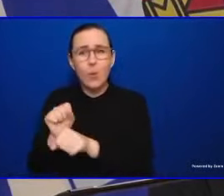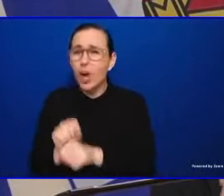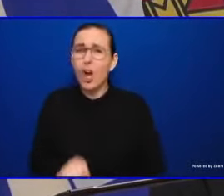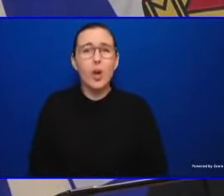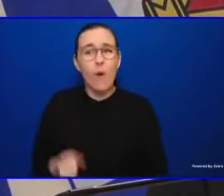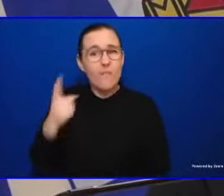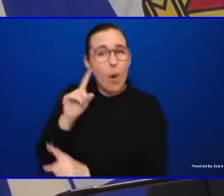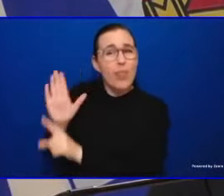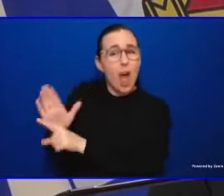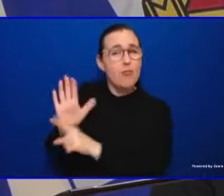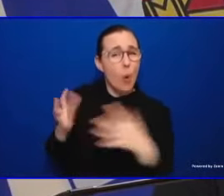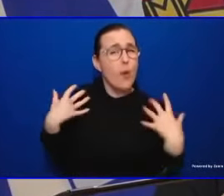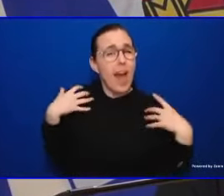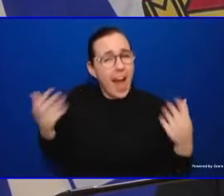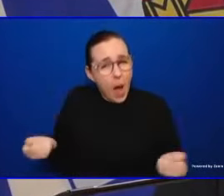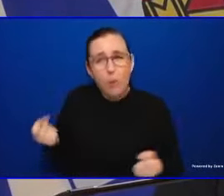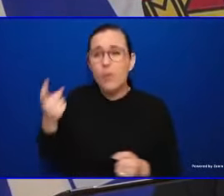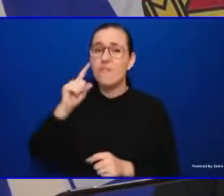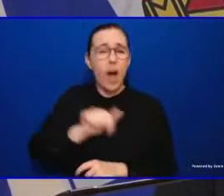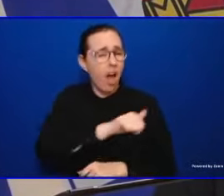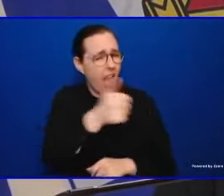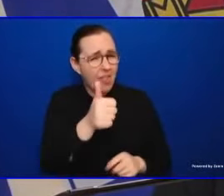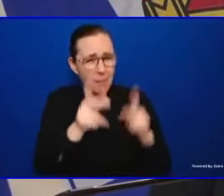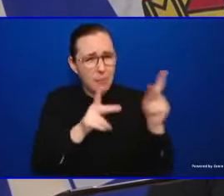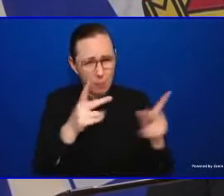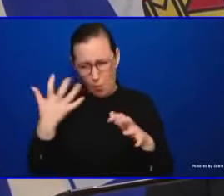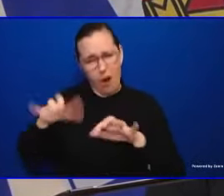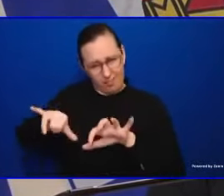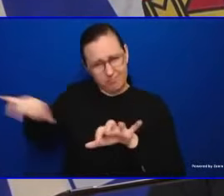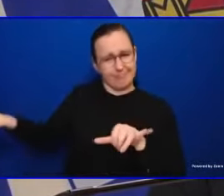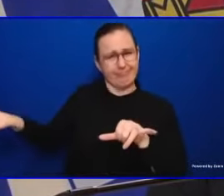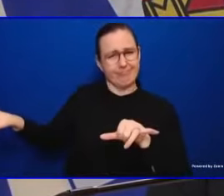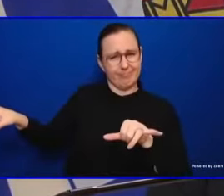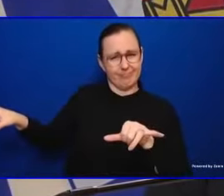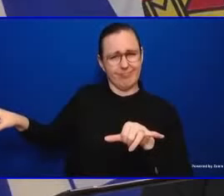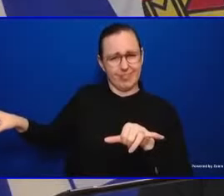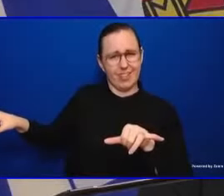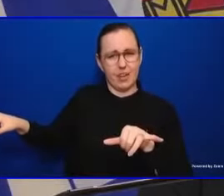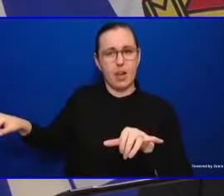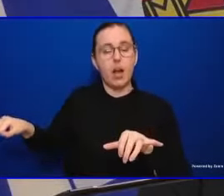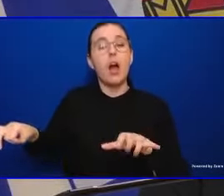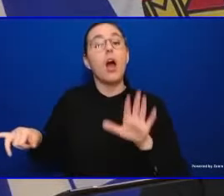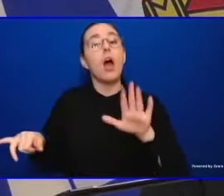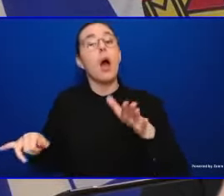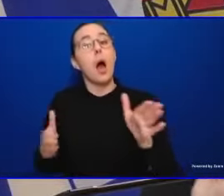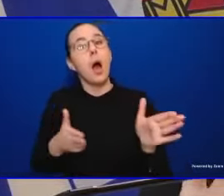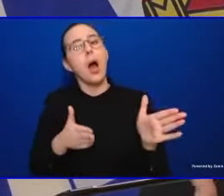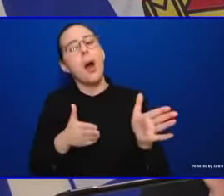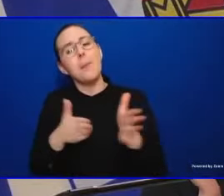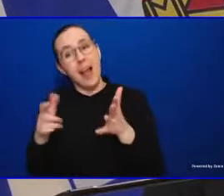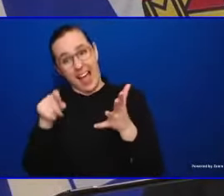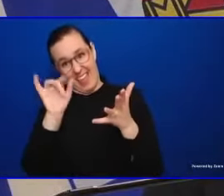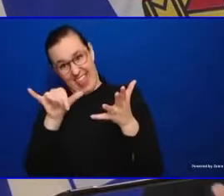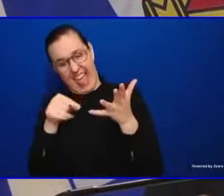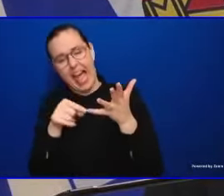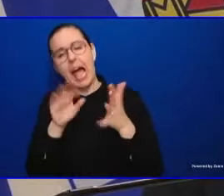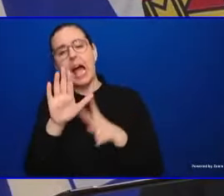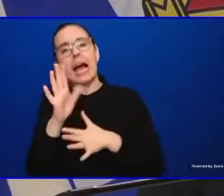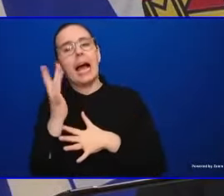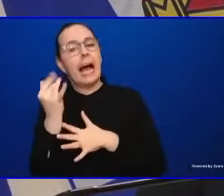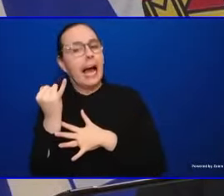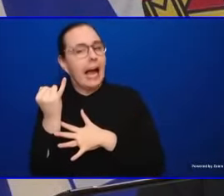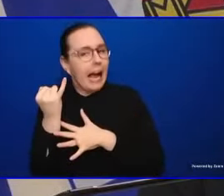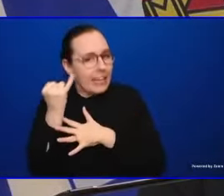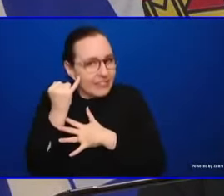it might be needed and where people would work. For example, we would not have somebody who has had mild case